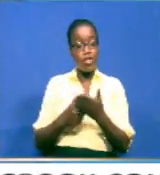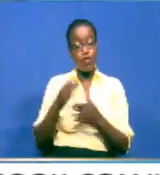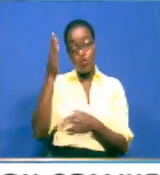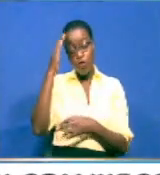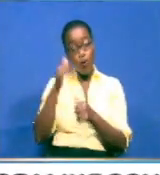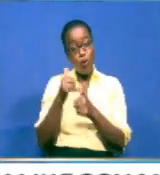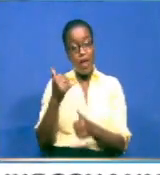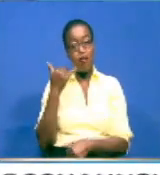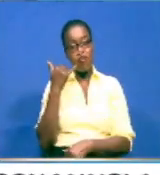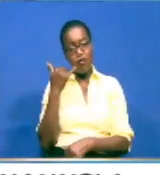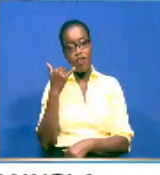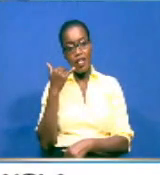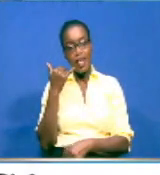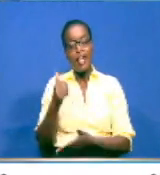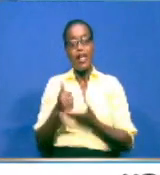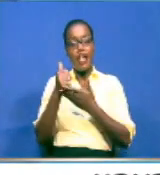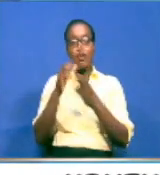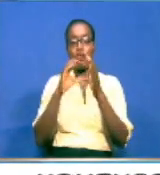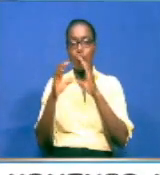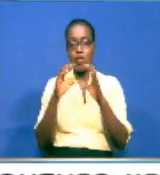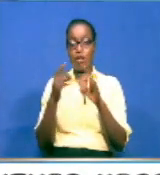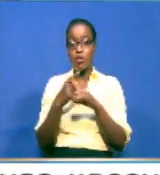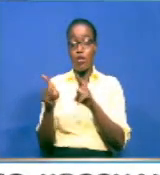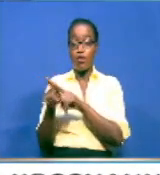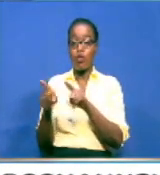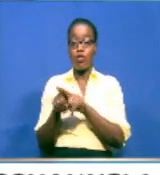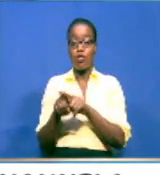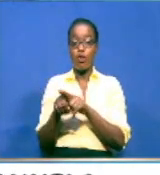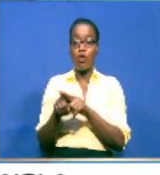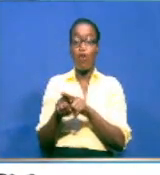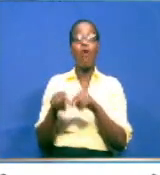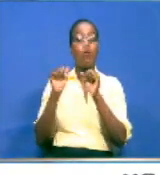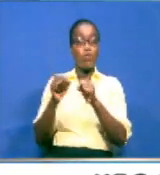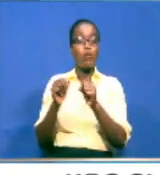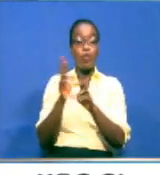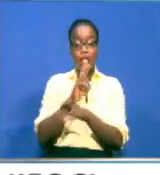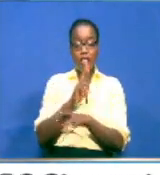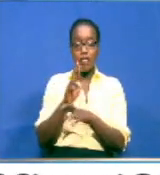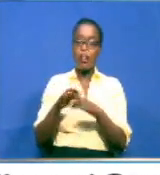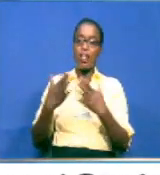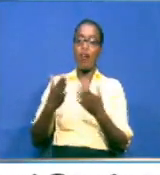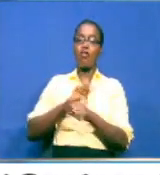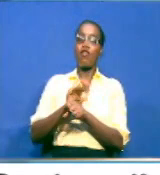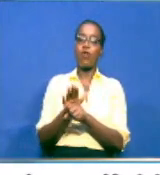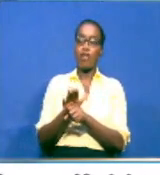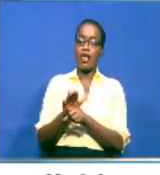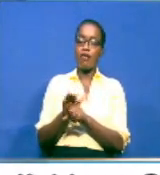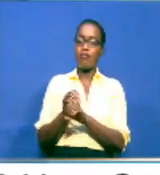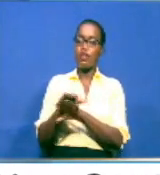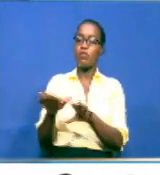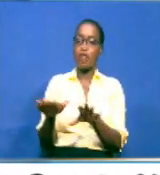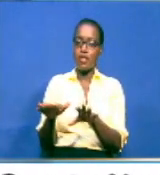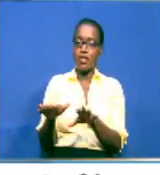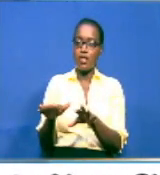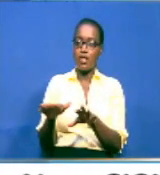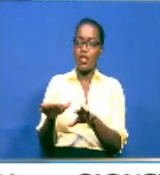phone. It aids in communication, but it can also be a potential risk in terms of COVID-19 transmission. Right.